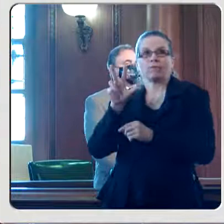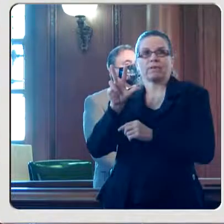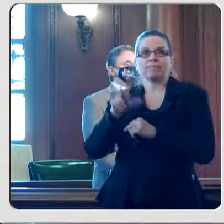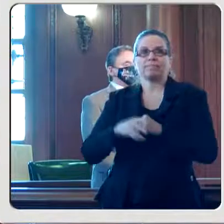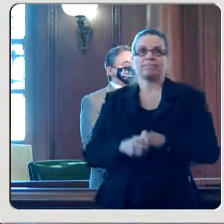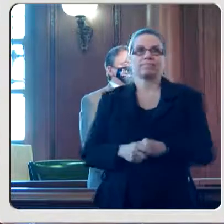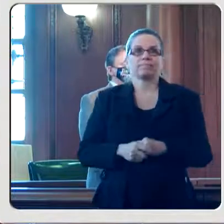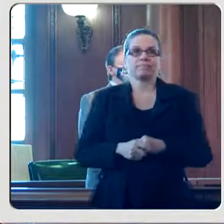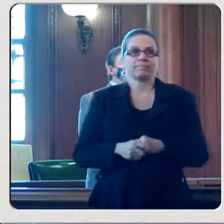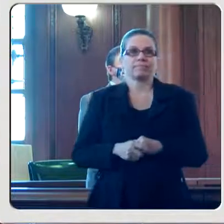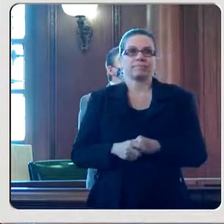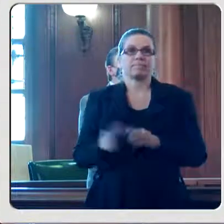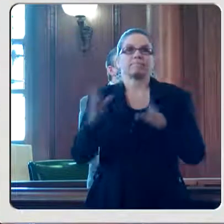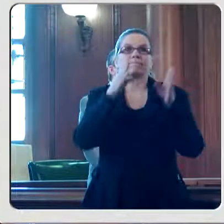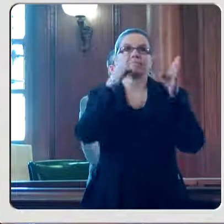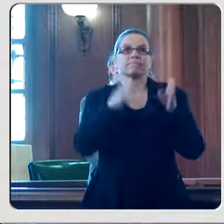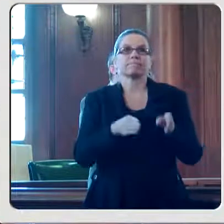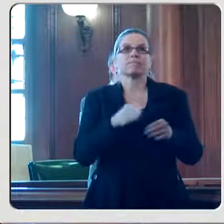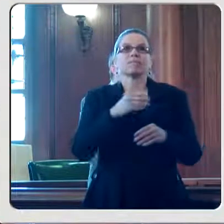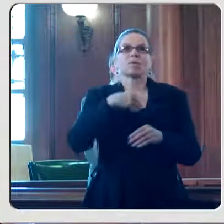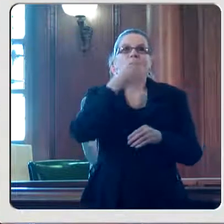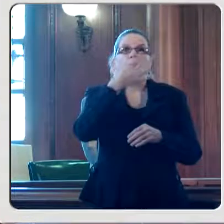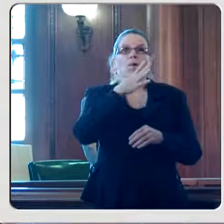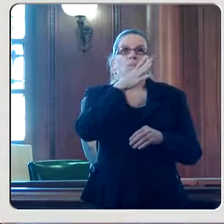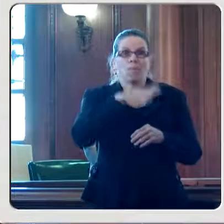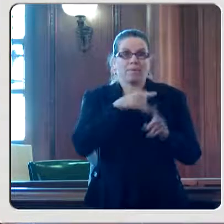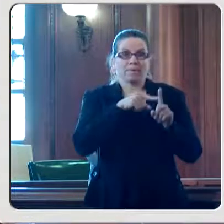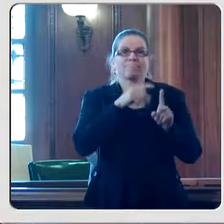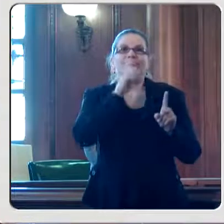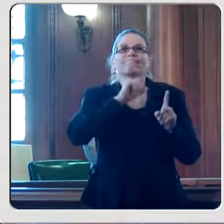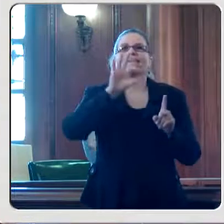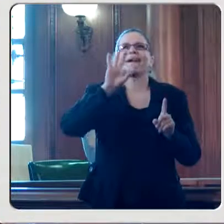91-year-old white female, and a